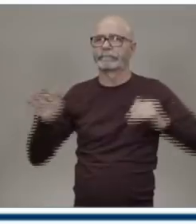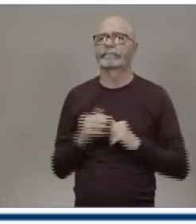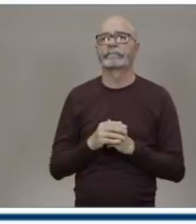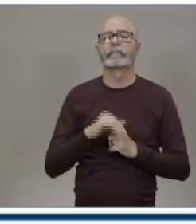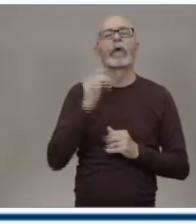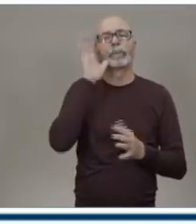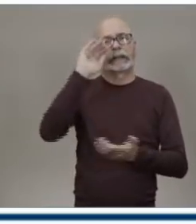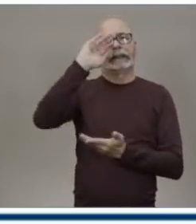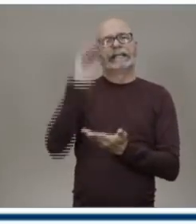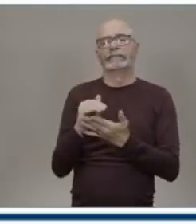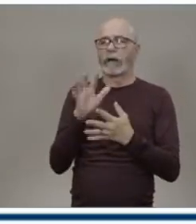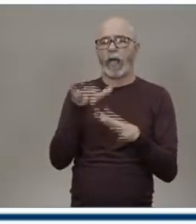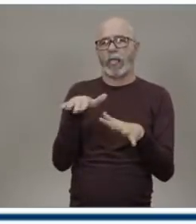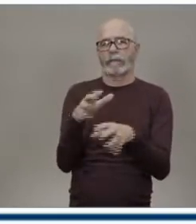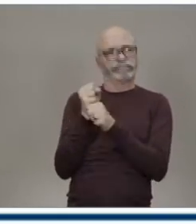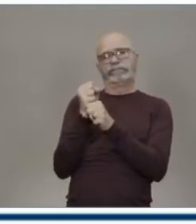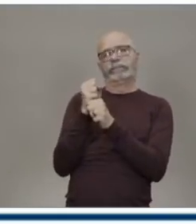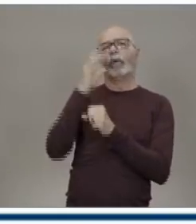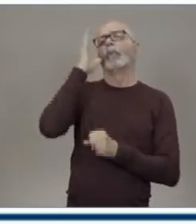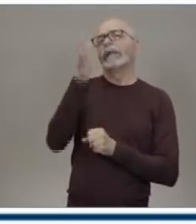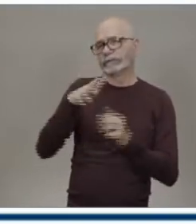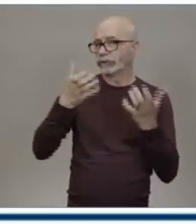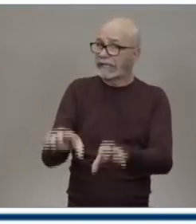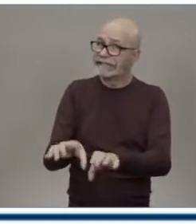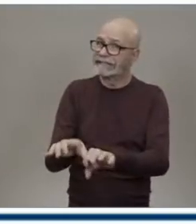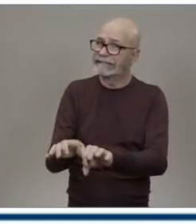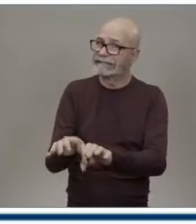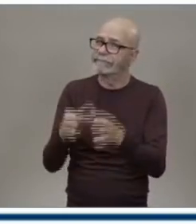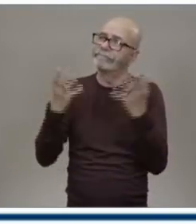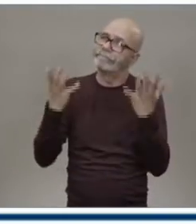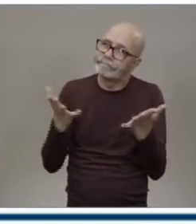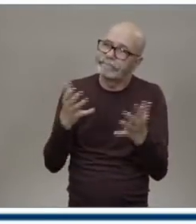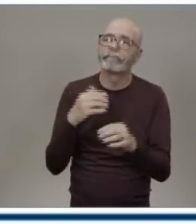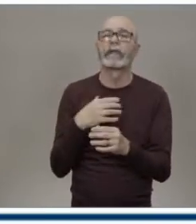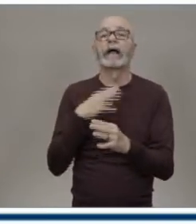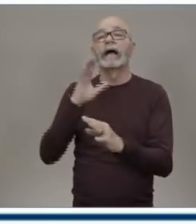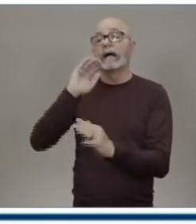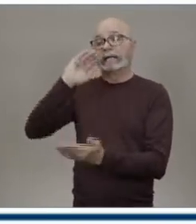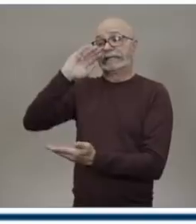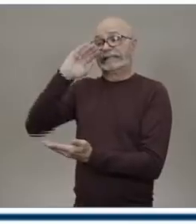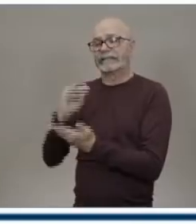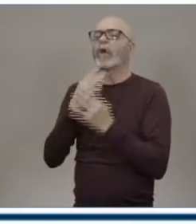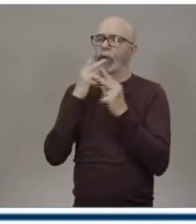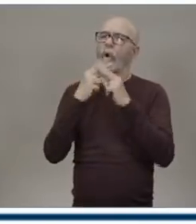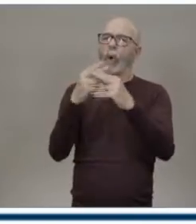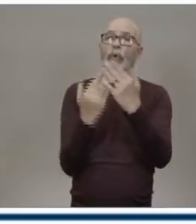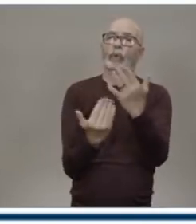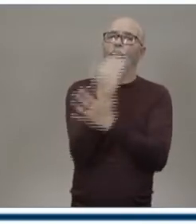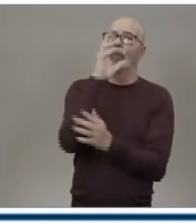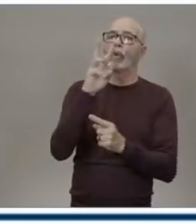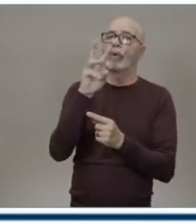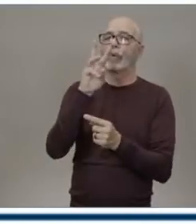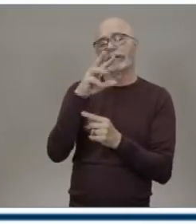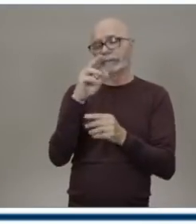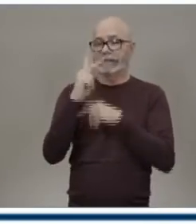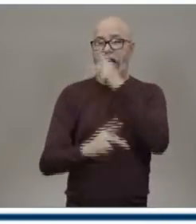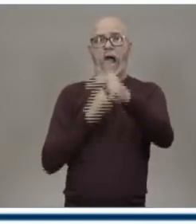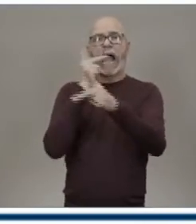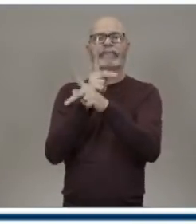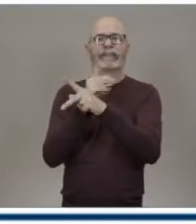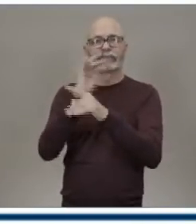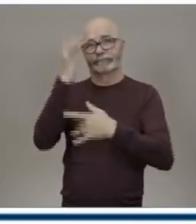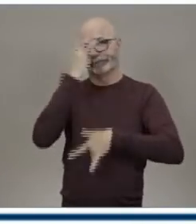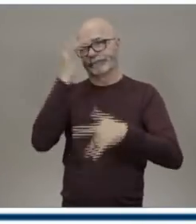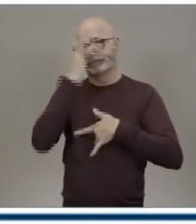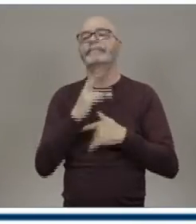anybody then traveling to Nova Scotia and being infected with the new variant strain. We have to remember, though, that no matter all the focus